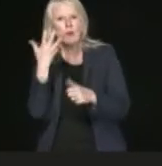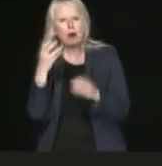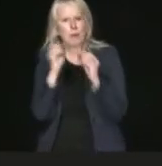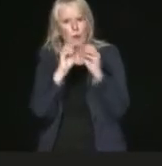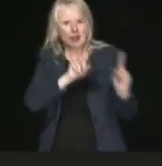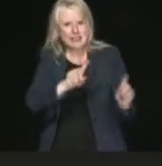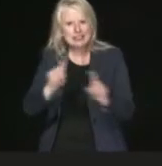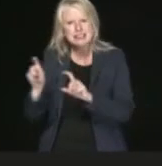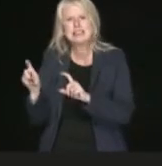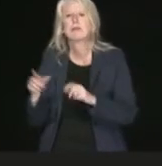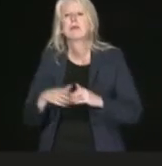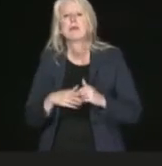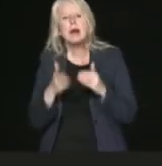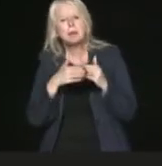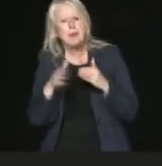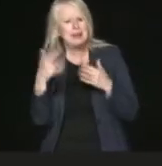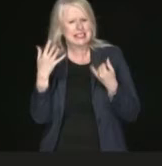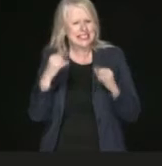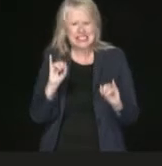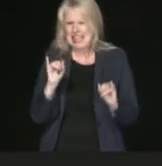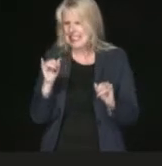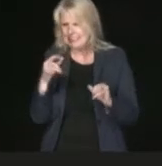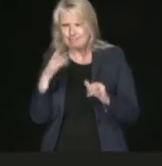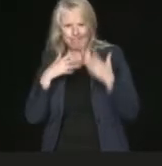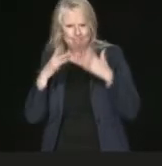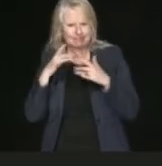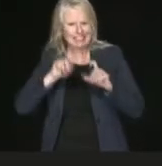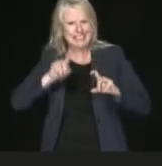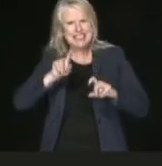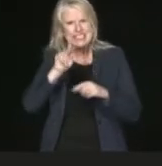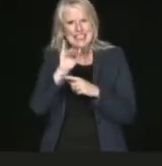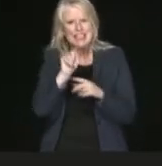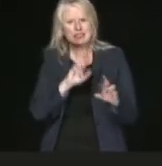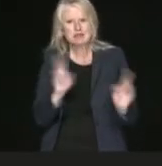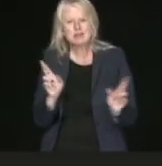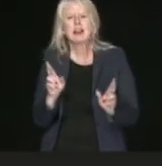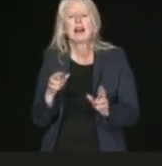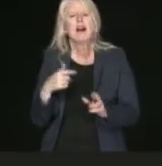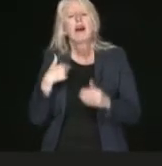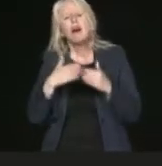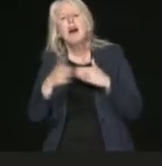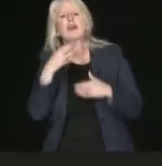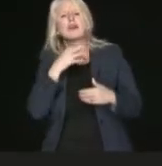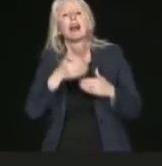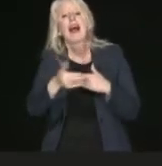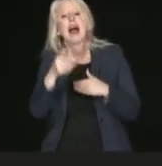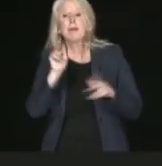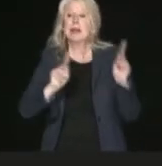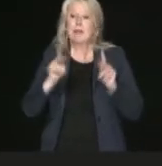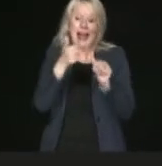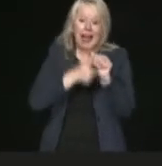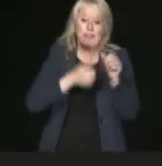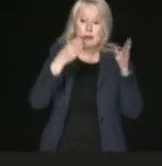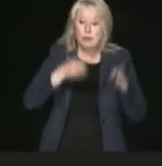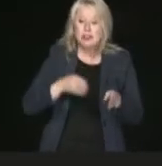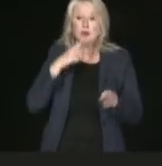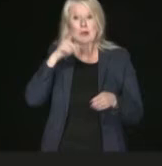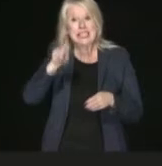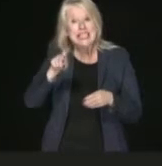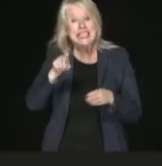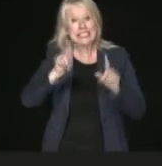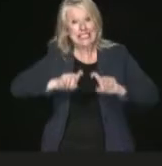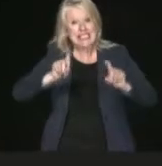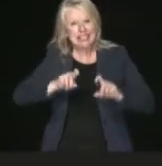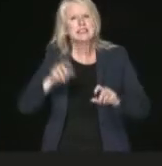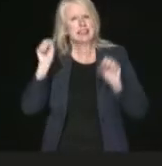remains a number of shortages when it comes to testing kits. How long will it be until every person who needs a test right now is able to get one?